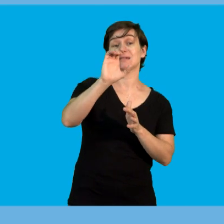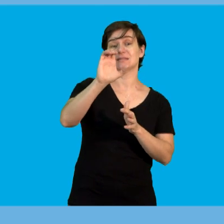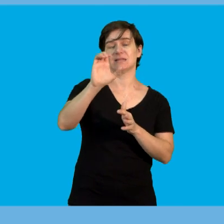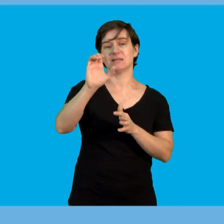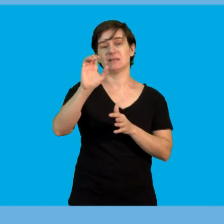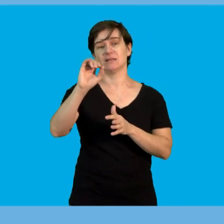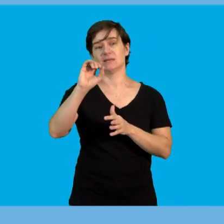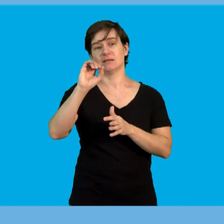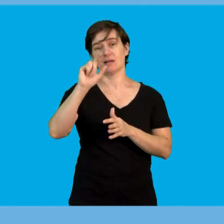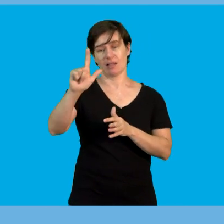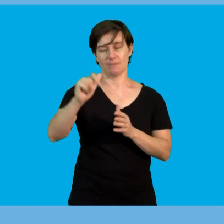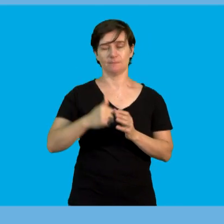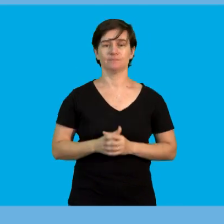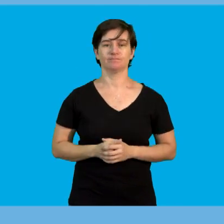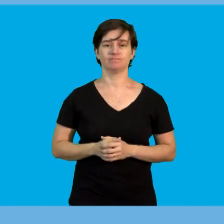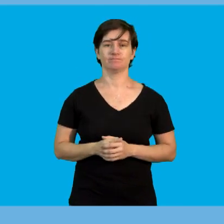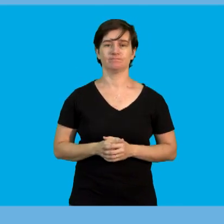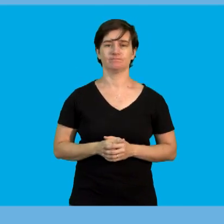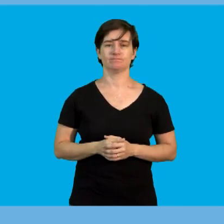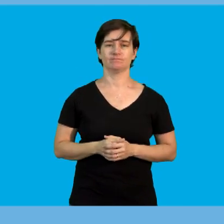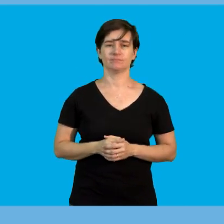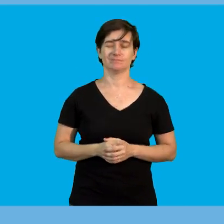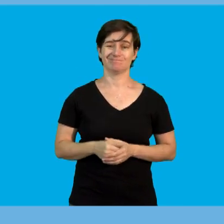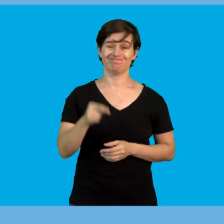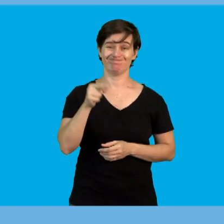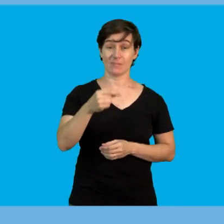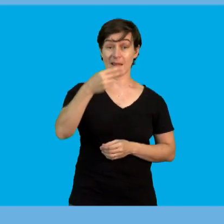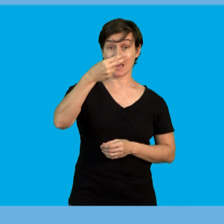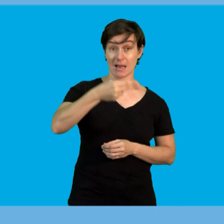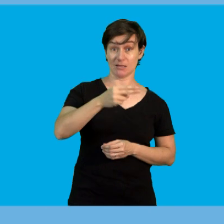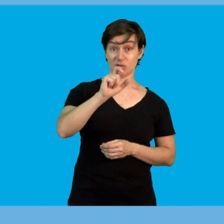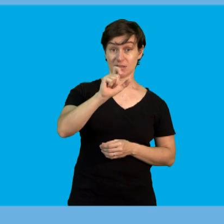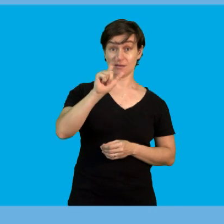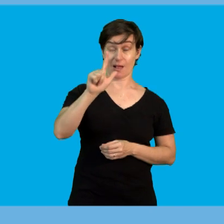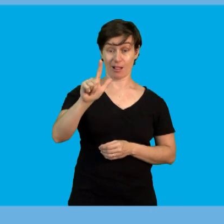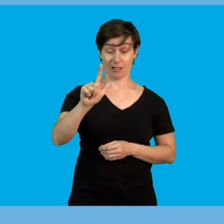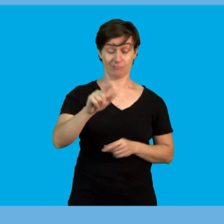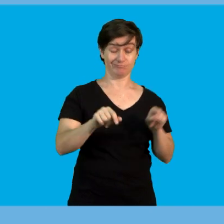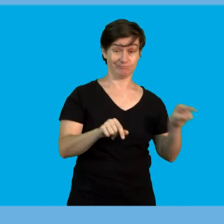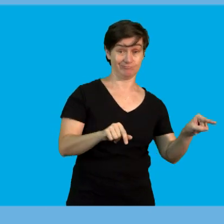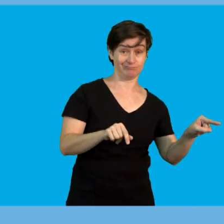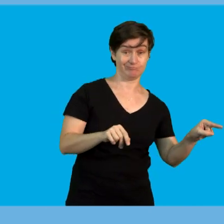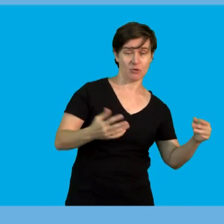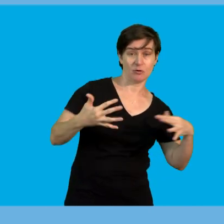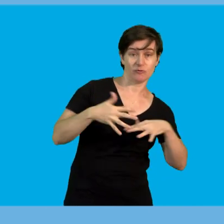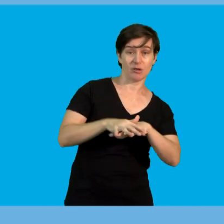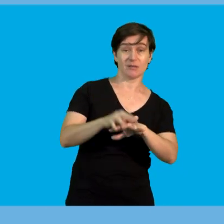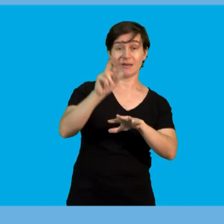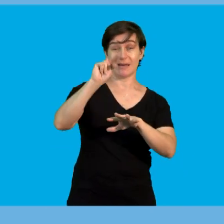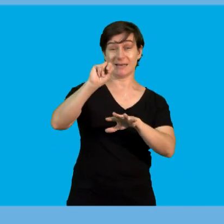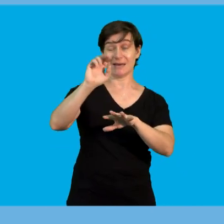NaCl. Where and how do we get the NaCl? We said this is your HCl reacting with